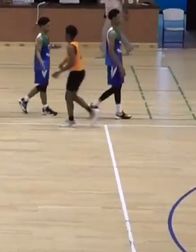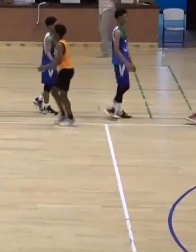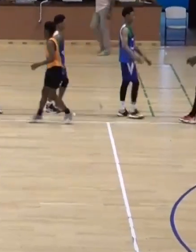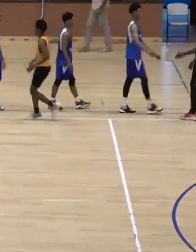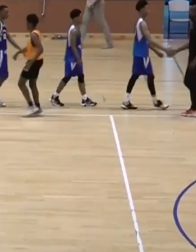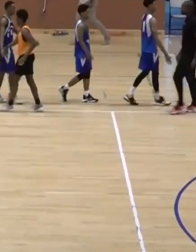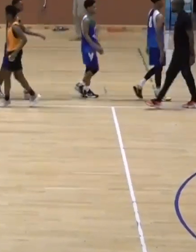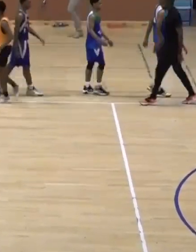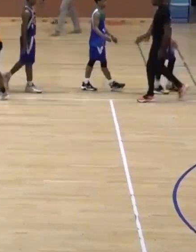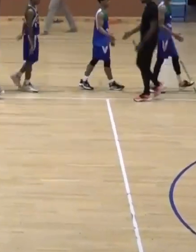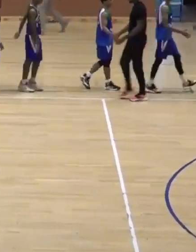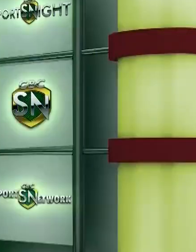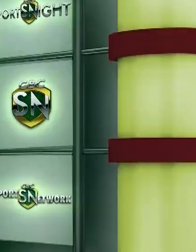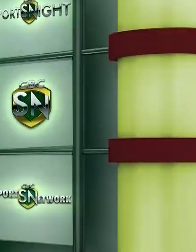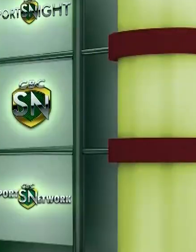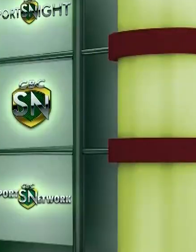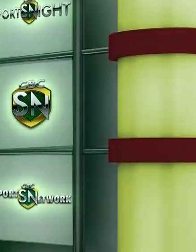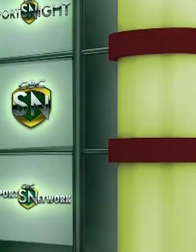80-67.